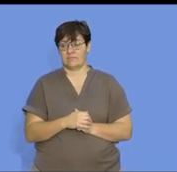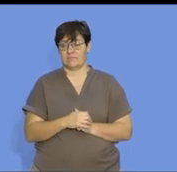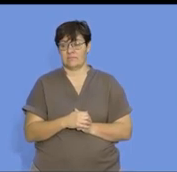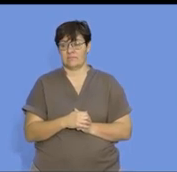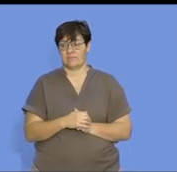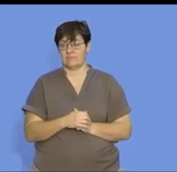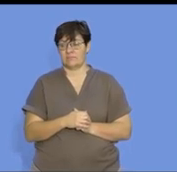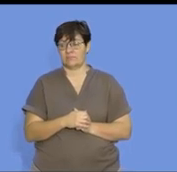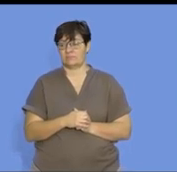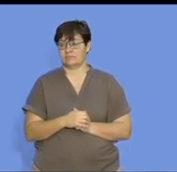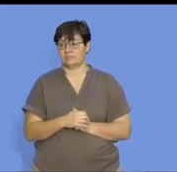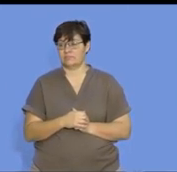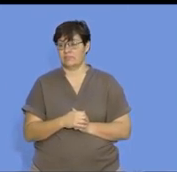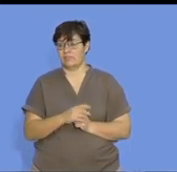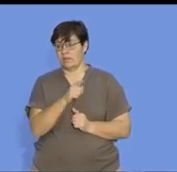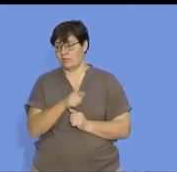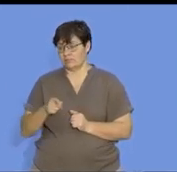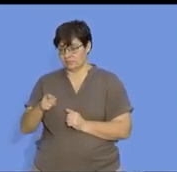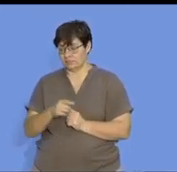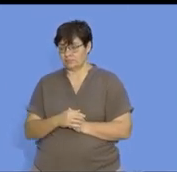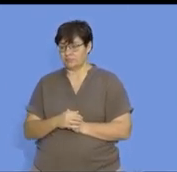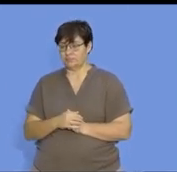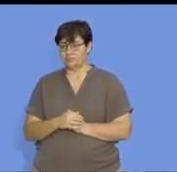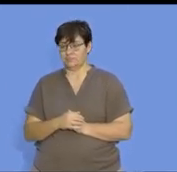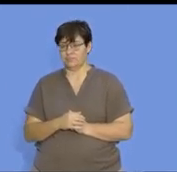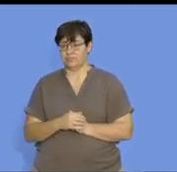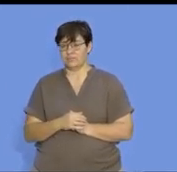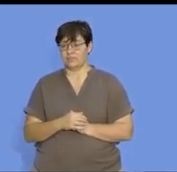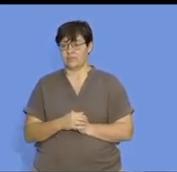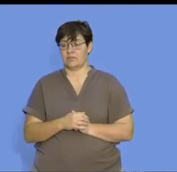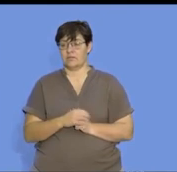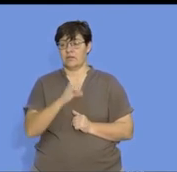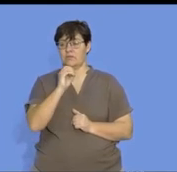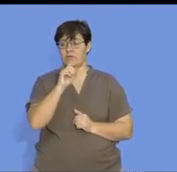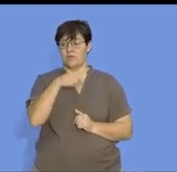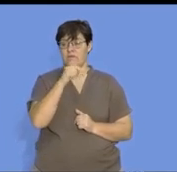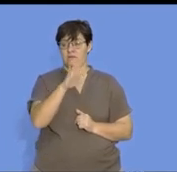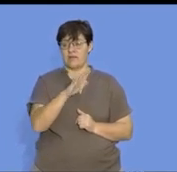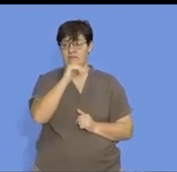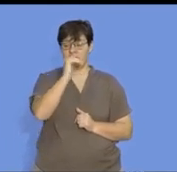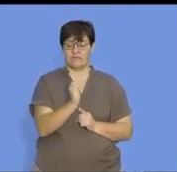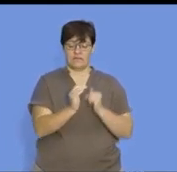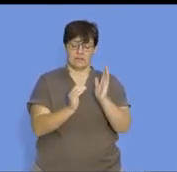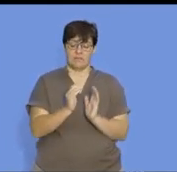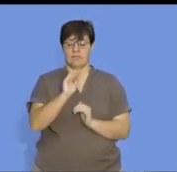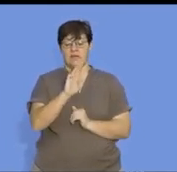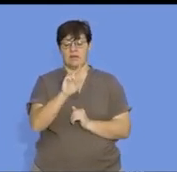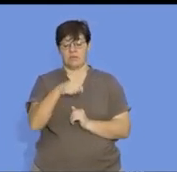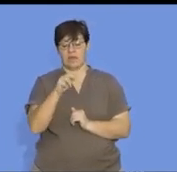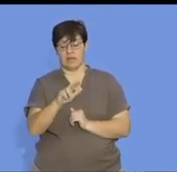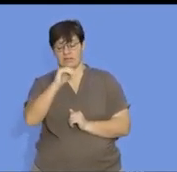All right. Let's do the other side. So we've got 0.5 times